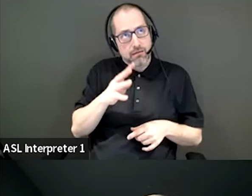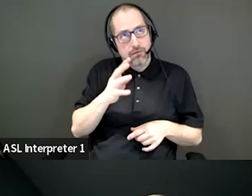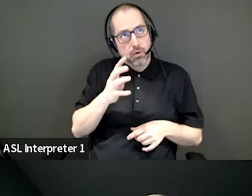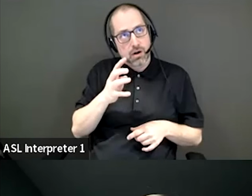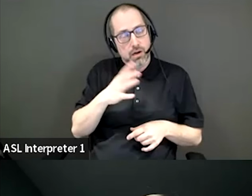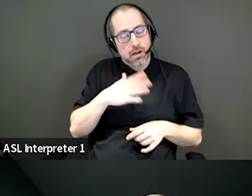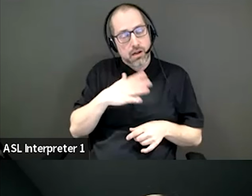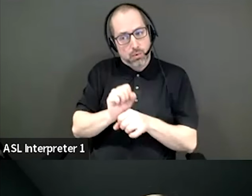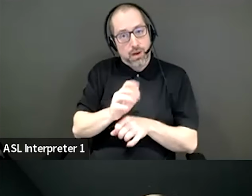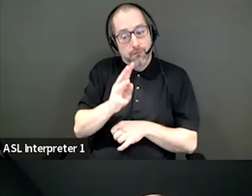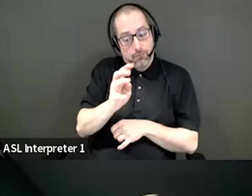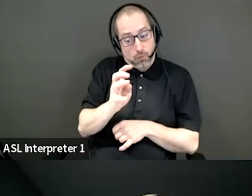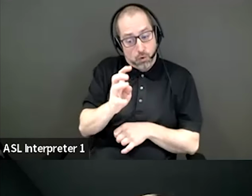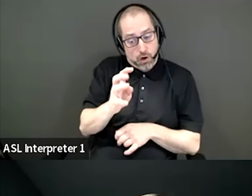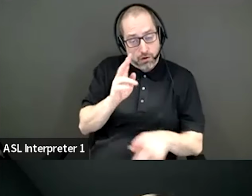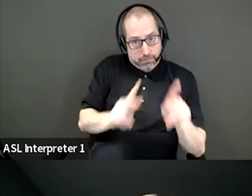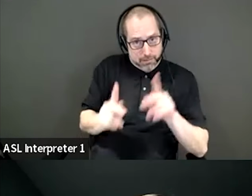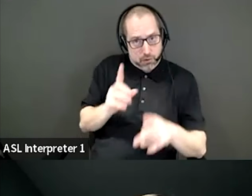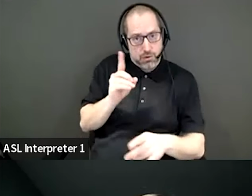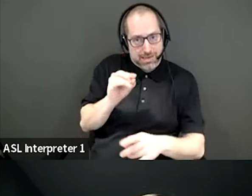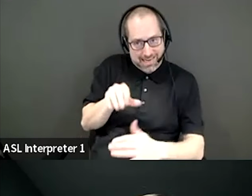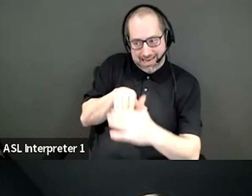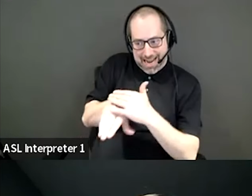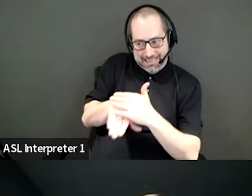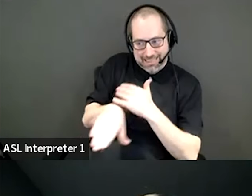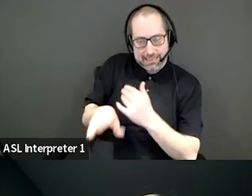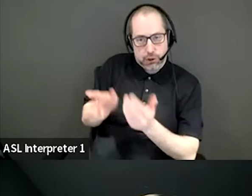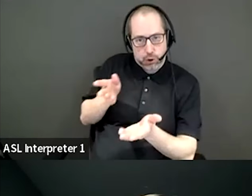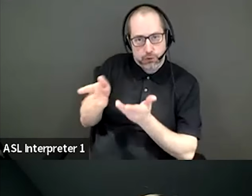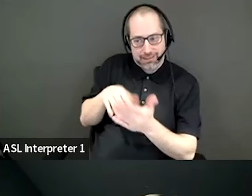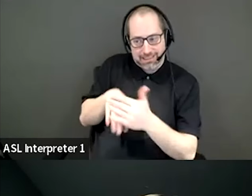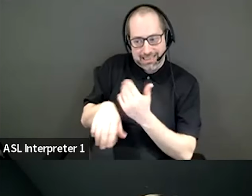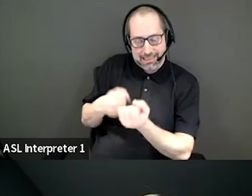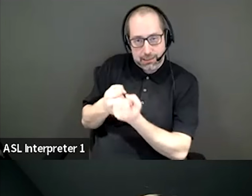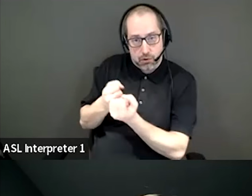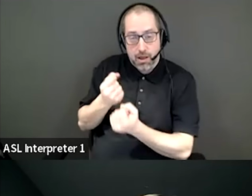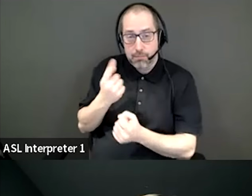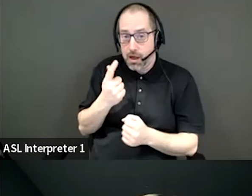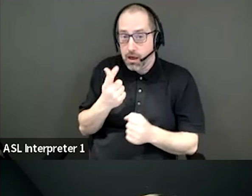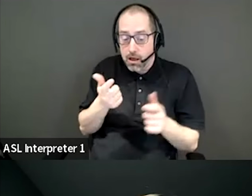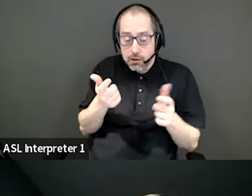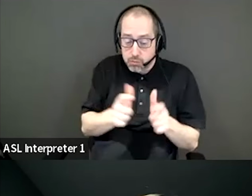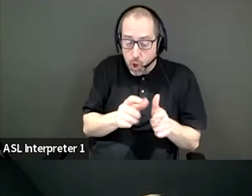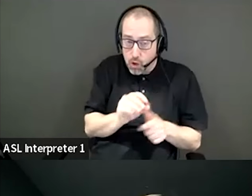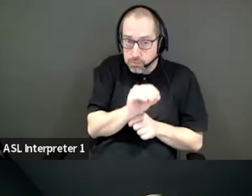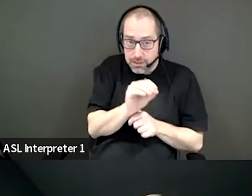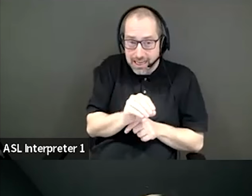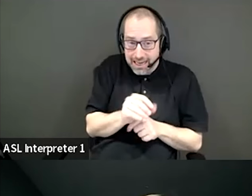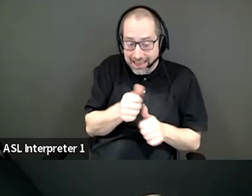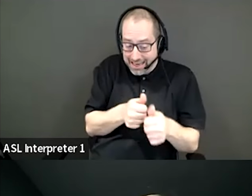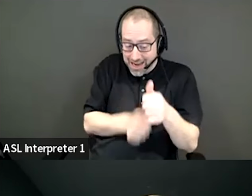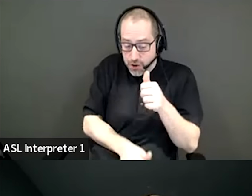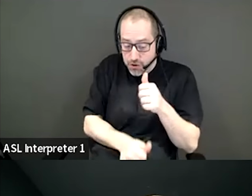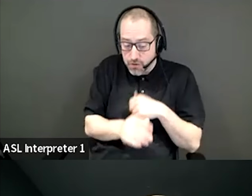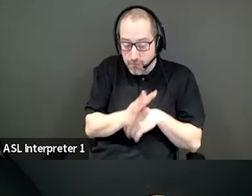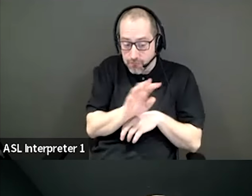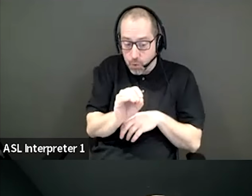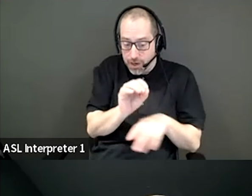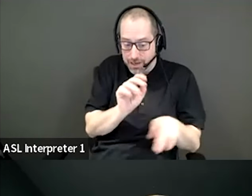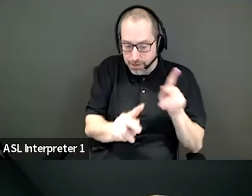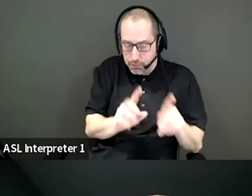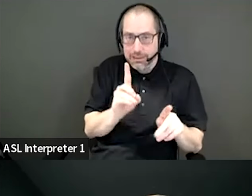400 something people access services and support from us, but a very small percentage of those, like under, I think 40, went and